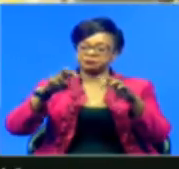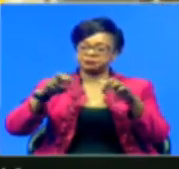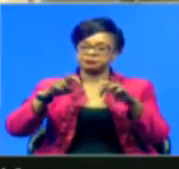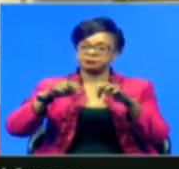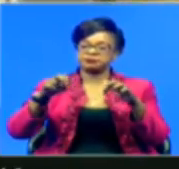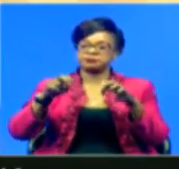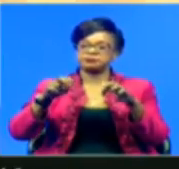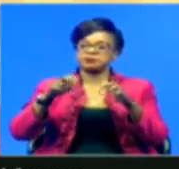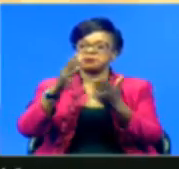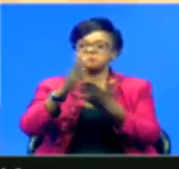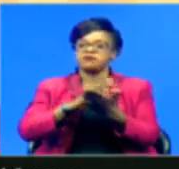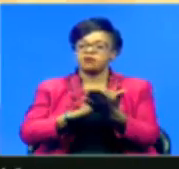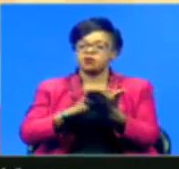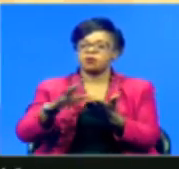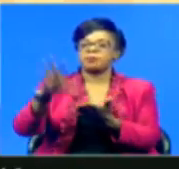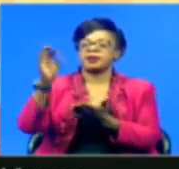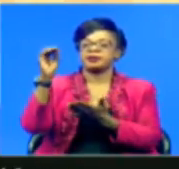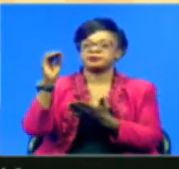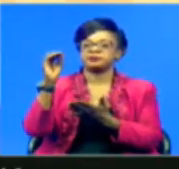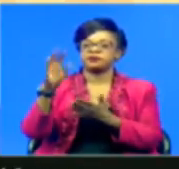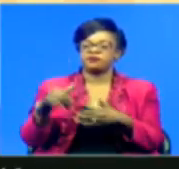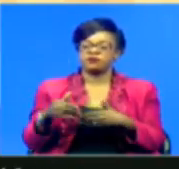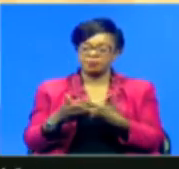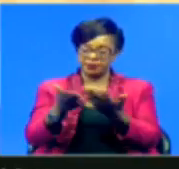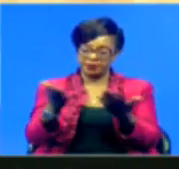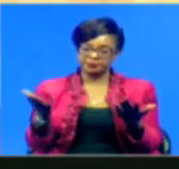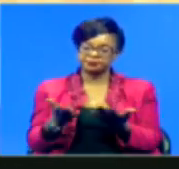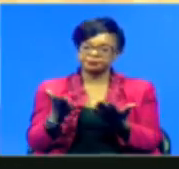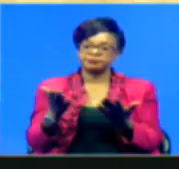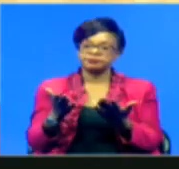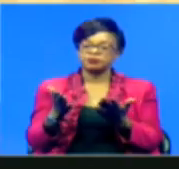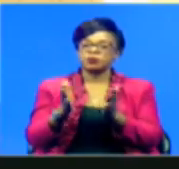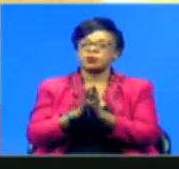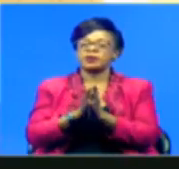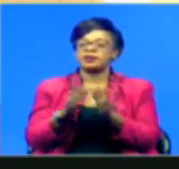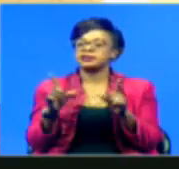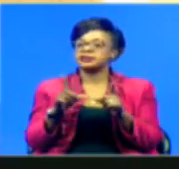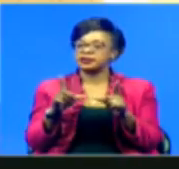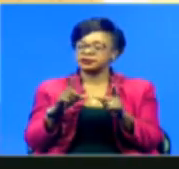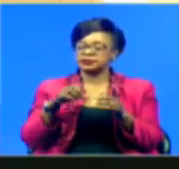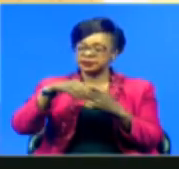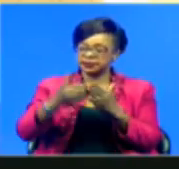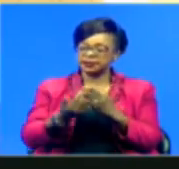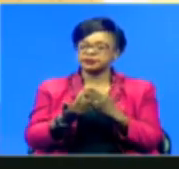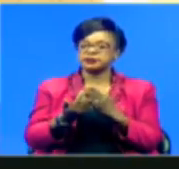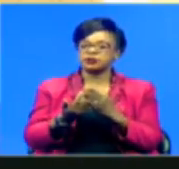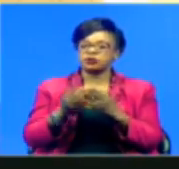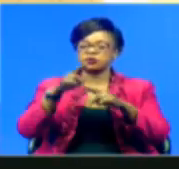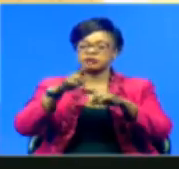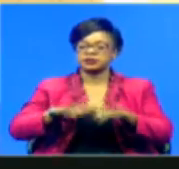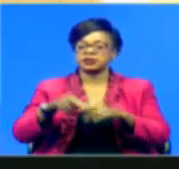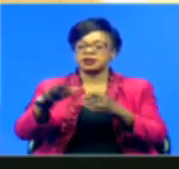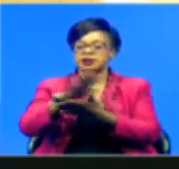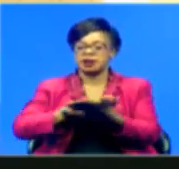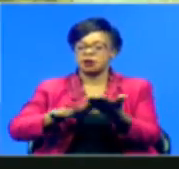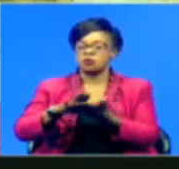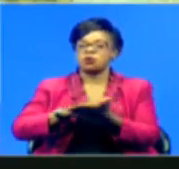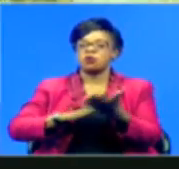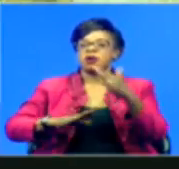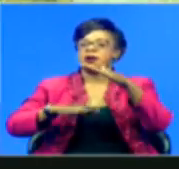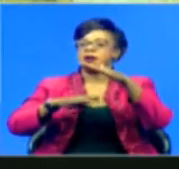other end. From here, ticket holders will either sit at the lounge on the ground floor or opt to go up the other